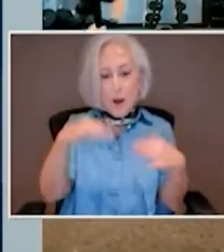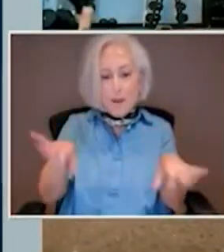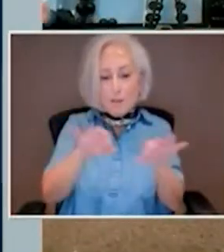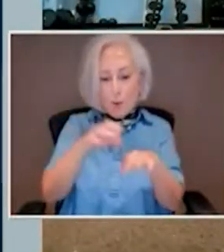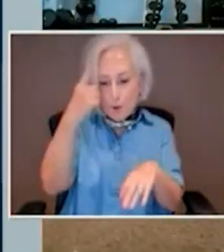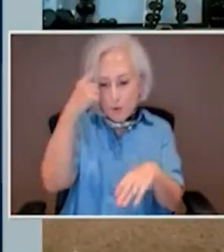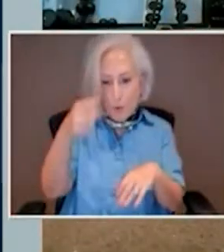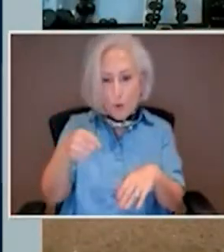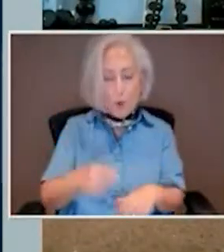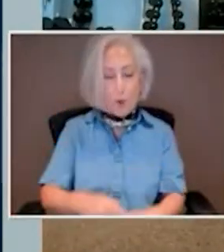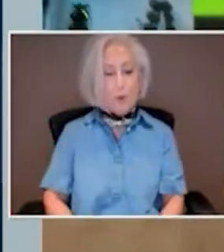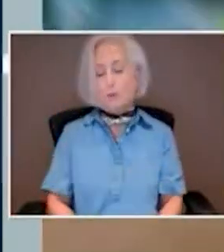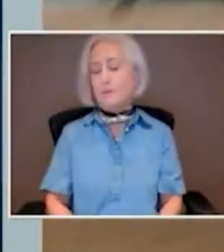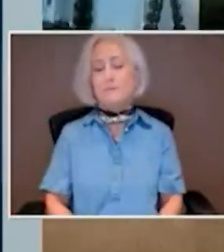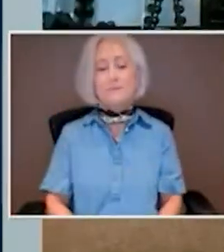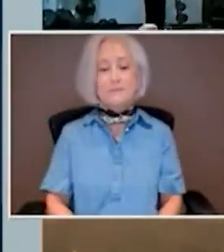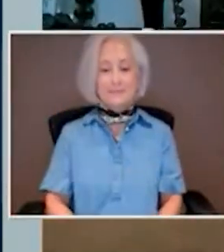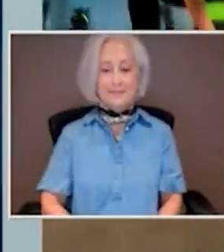do.